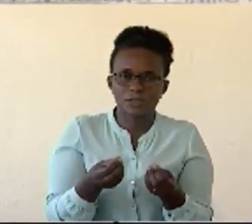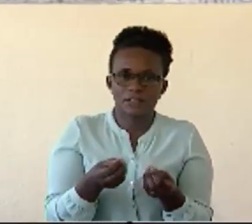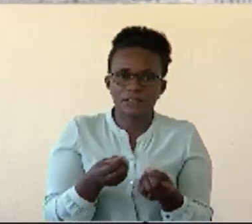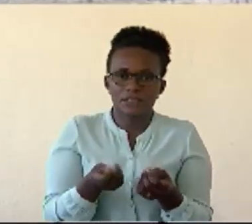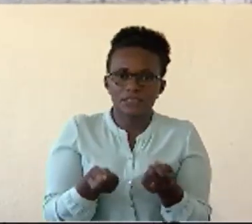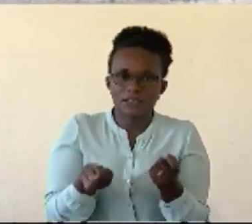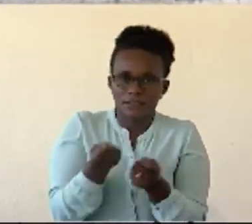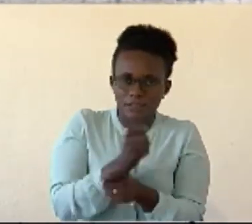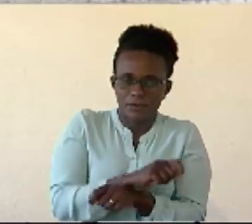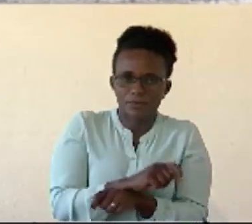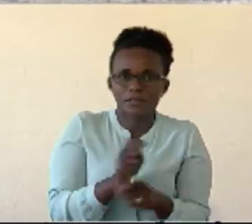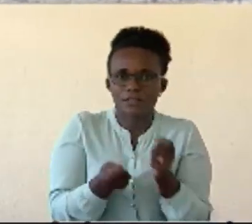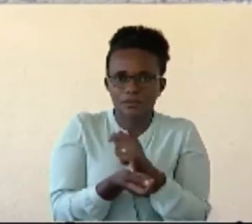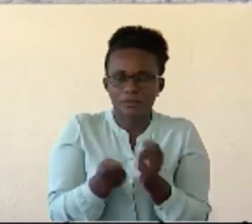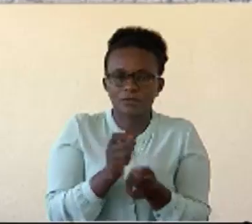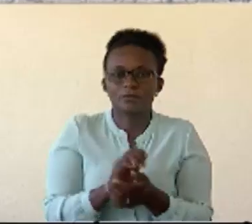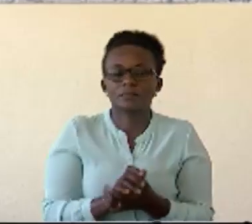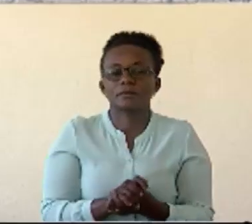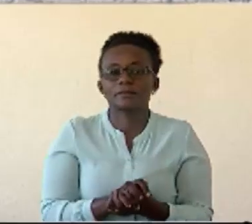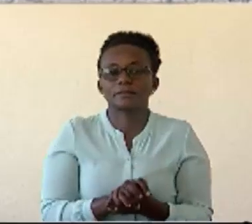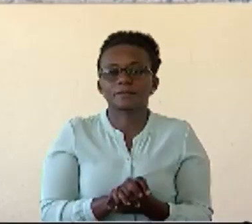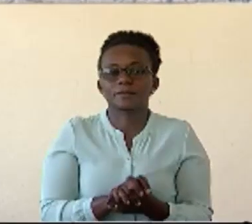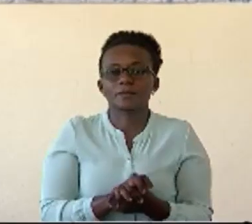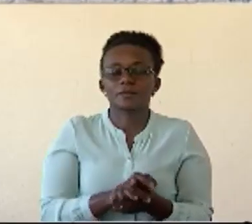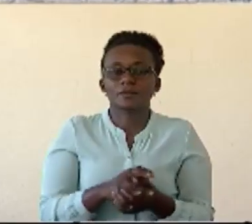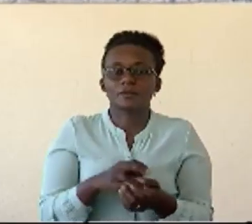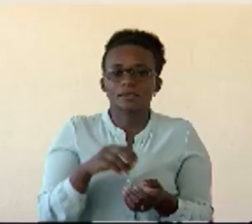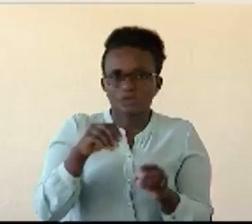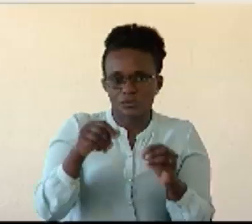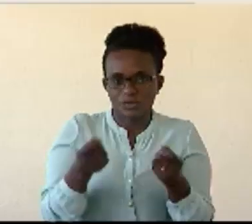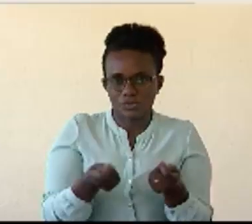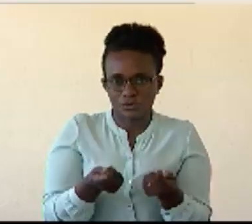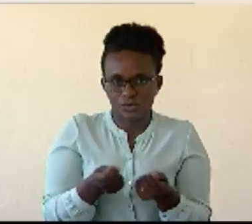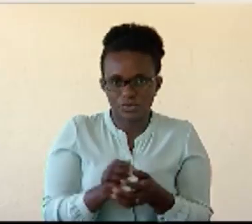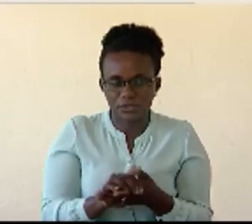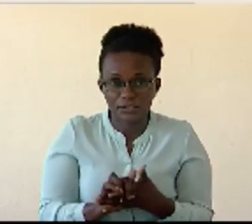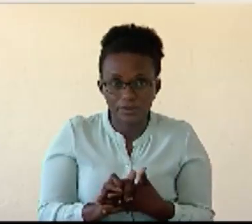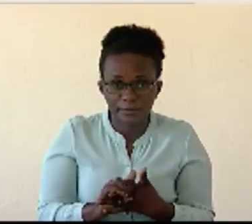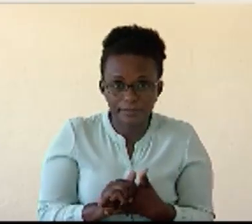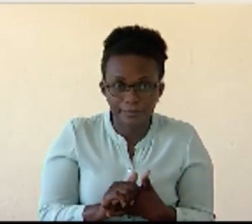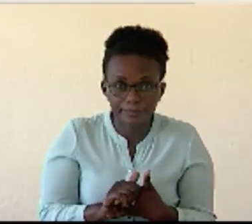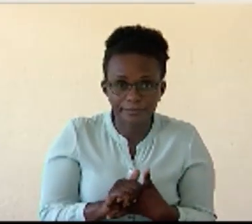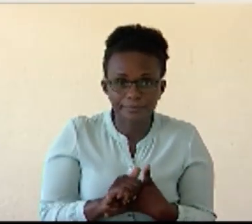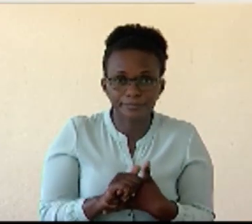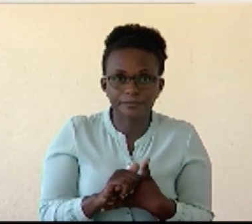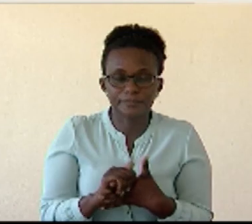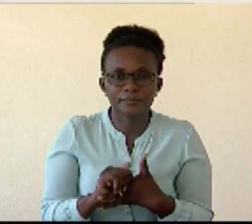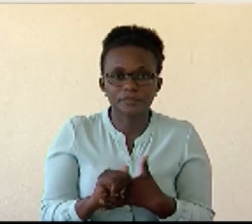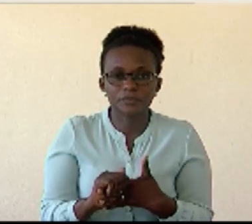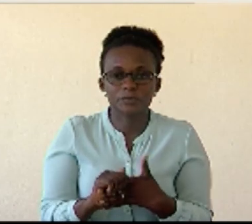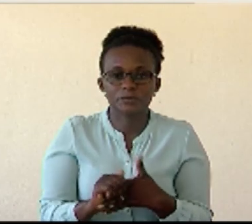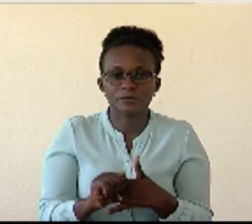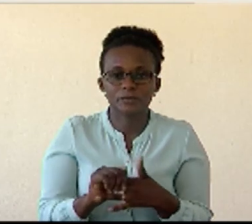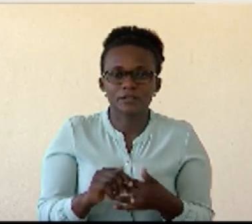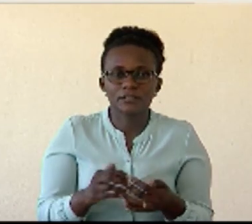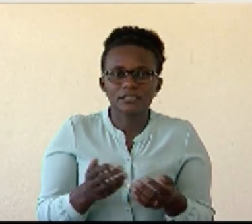and replaced at another electrode. Suggests the nature of the solution of the electrolyte that as proceeds, I've talked about that one.